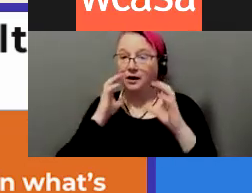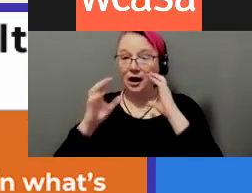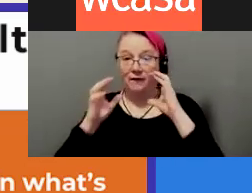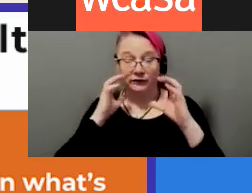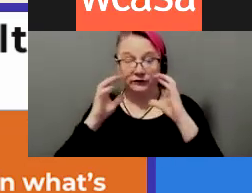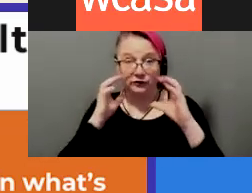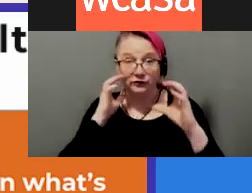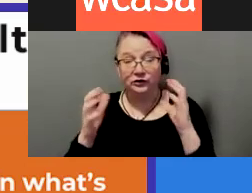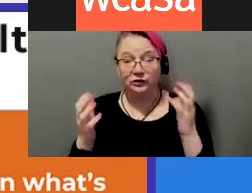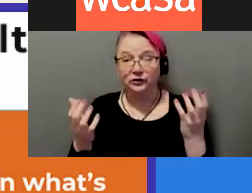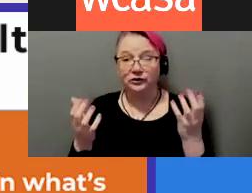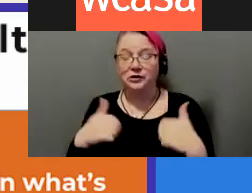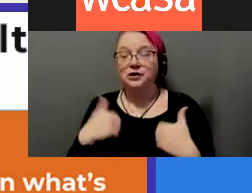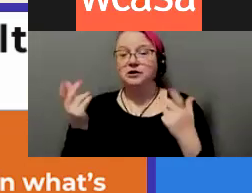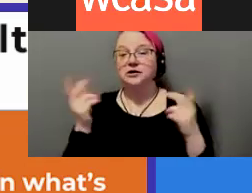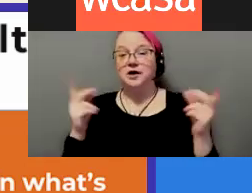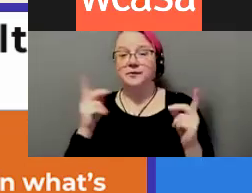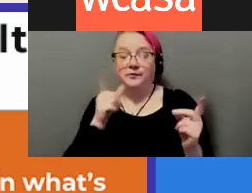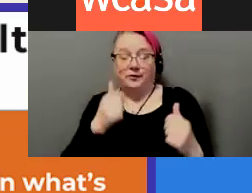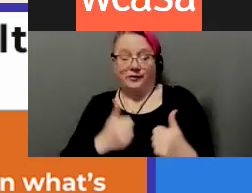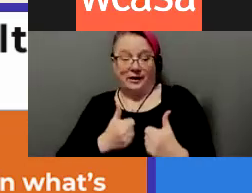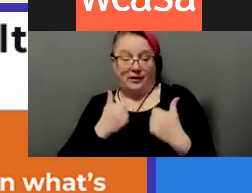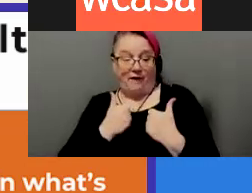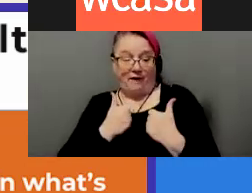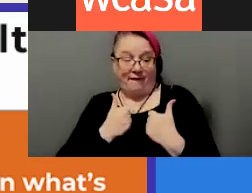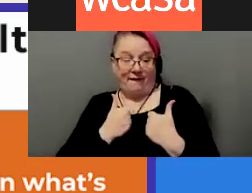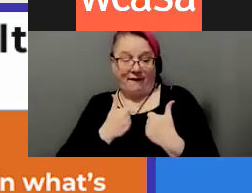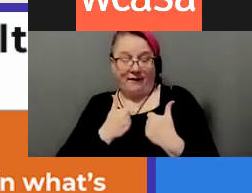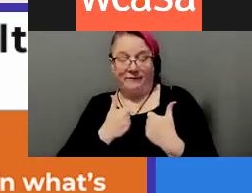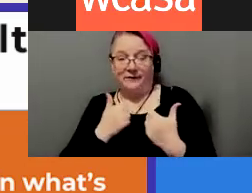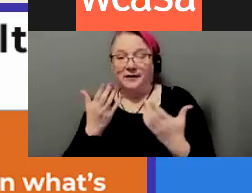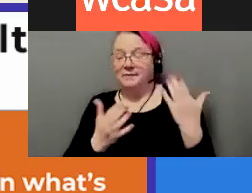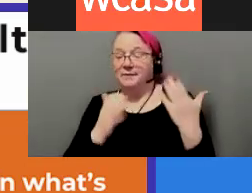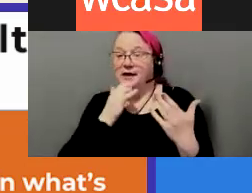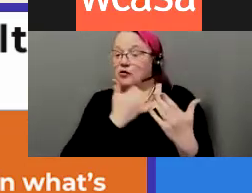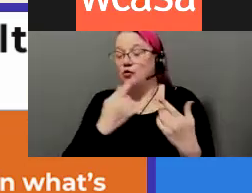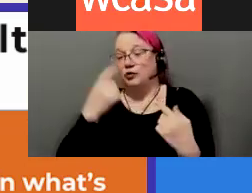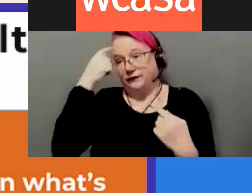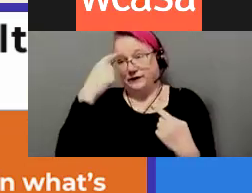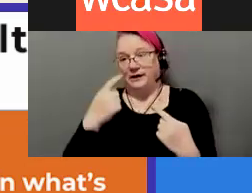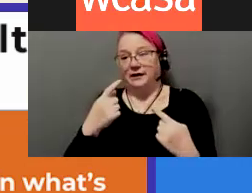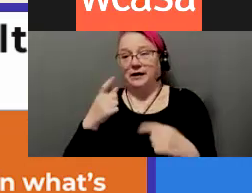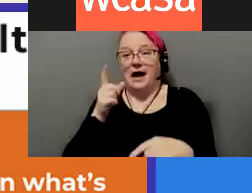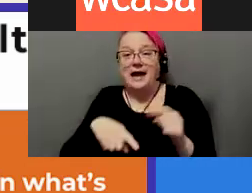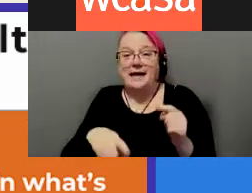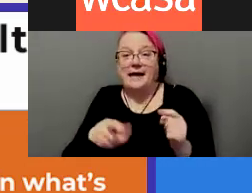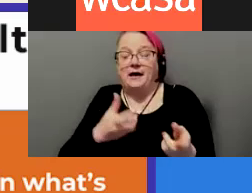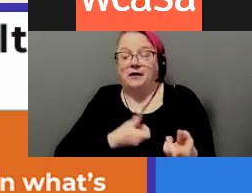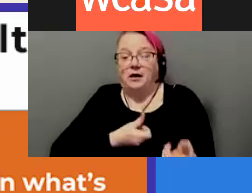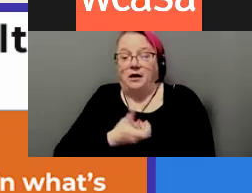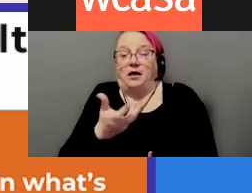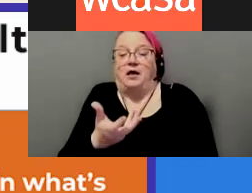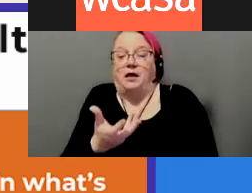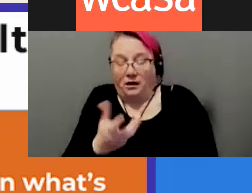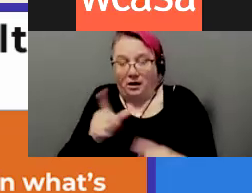this, young people who are in our lives may erroneously think that they aren't able to talk to us about any